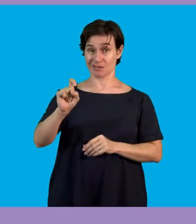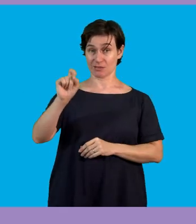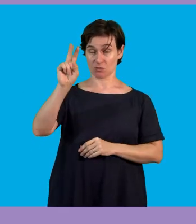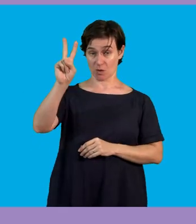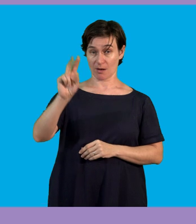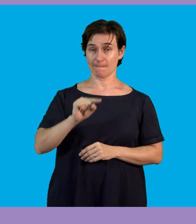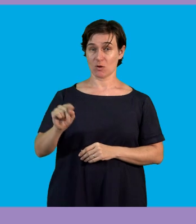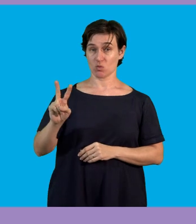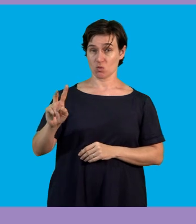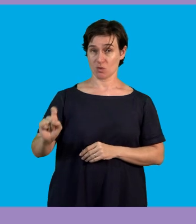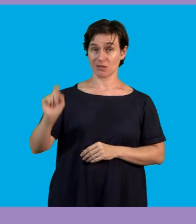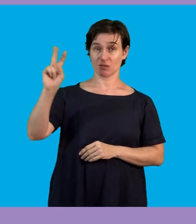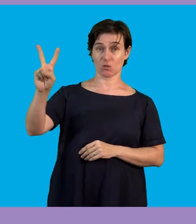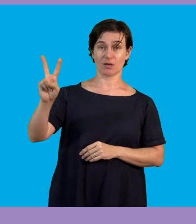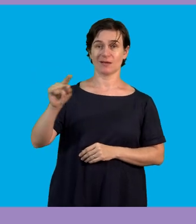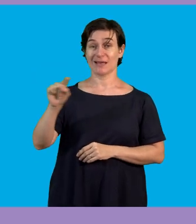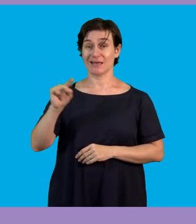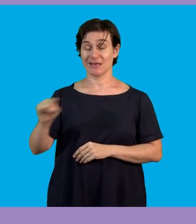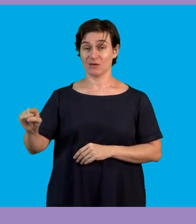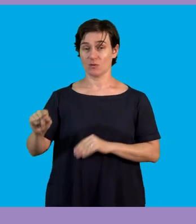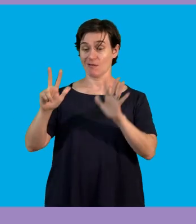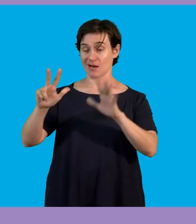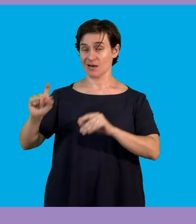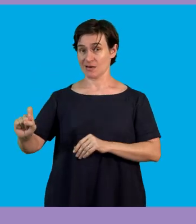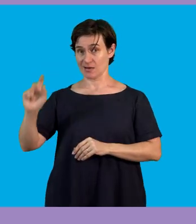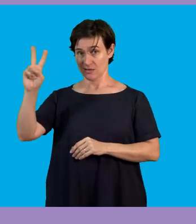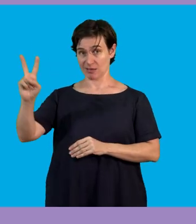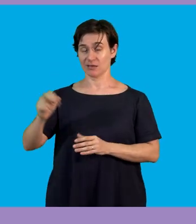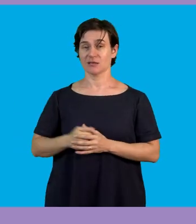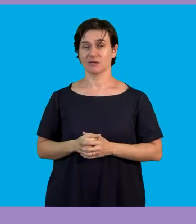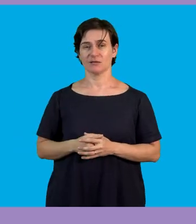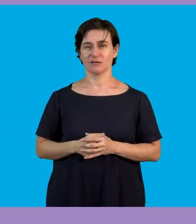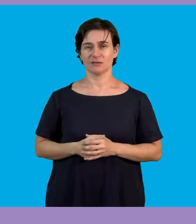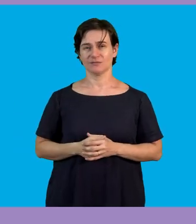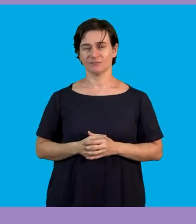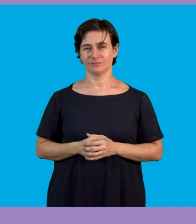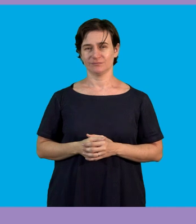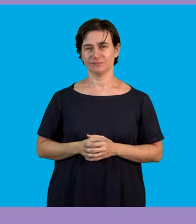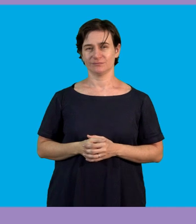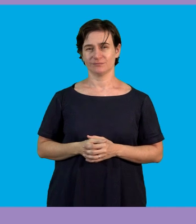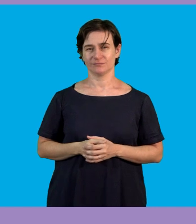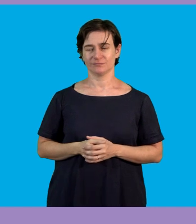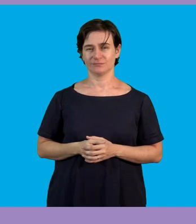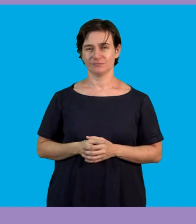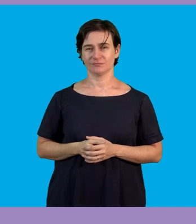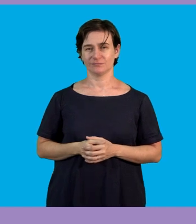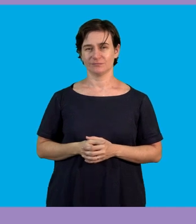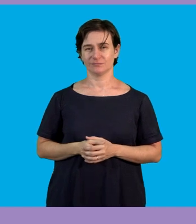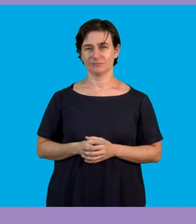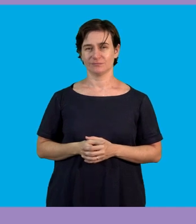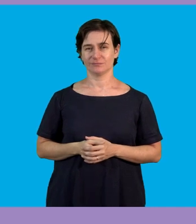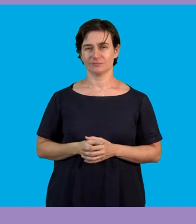16 minus 6x squared minus 2x squared equals to 8x